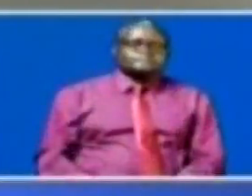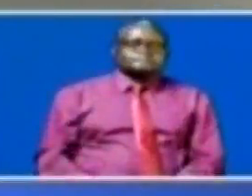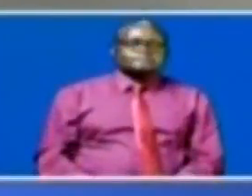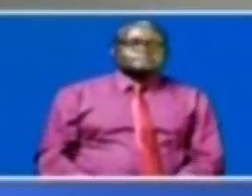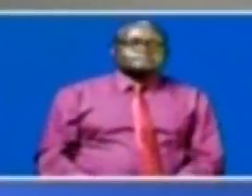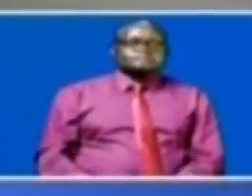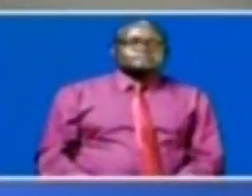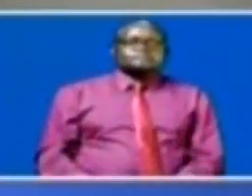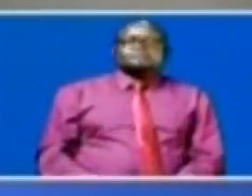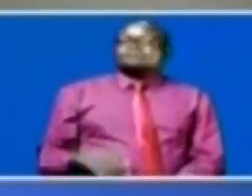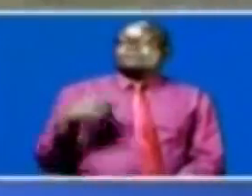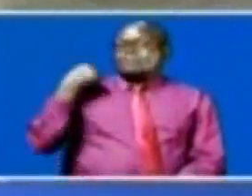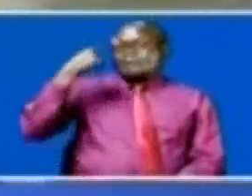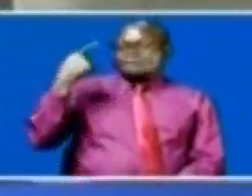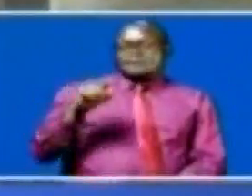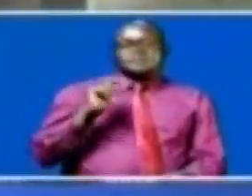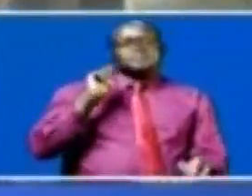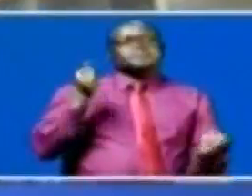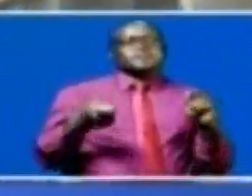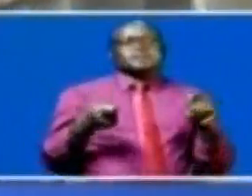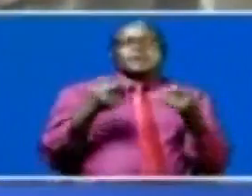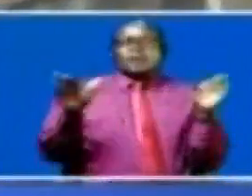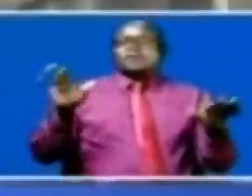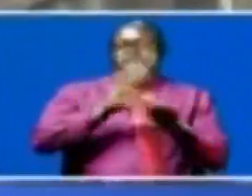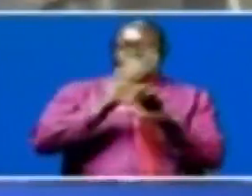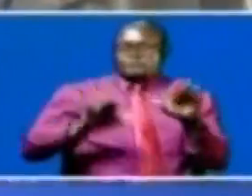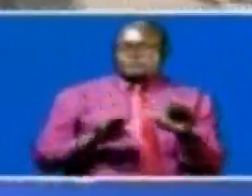It is the look of despair of a man who has lost virtually everything.